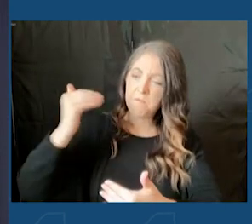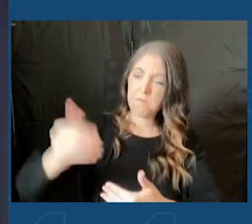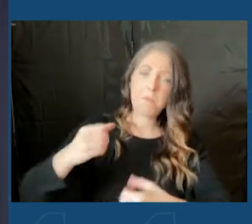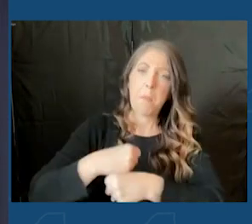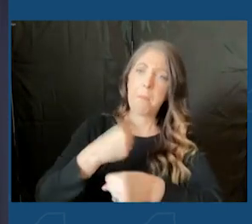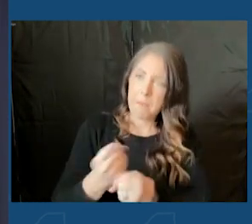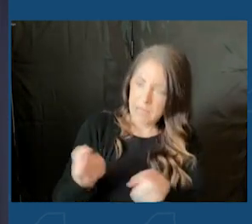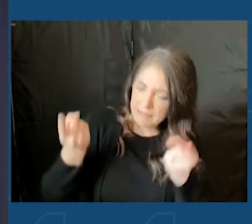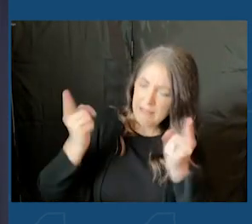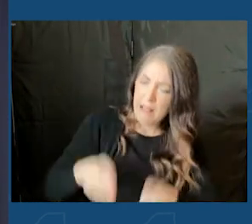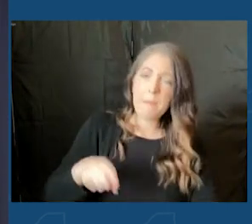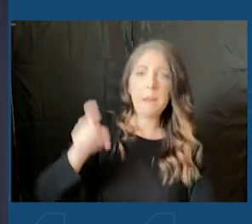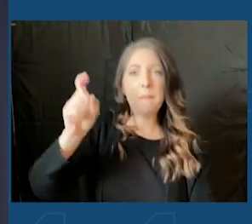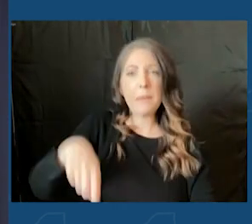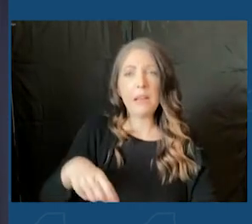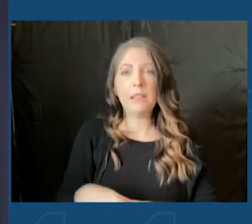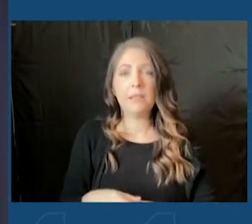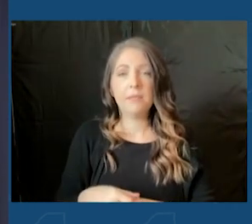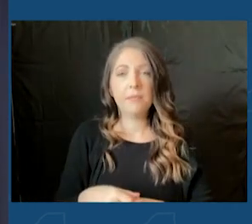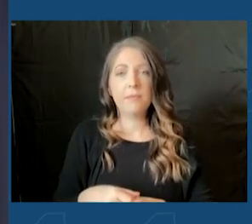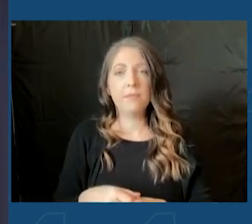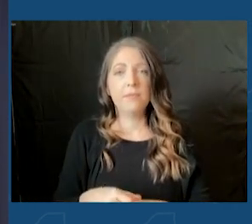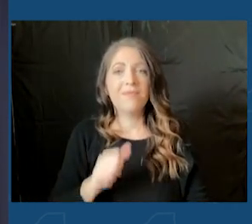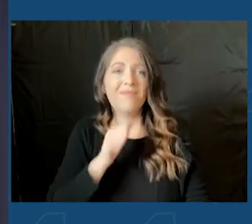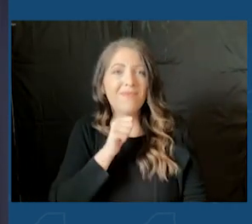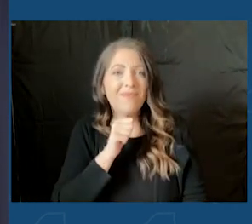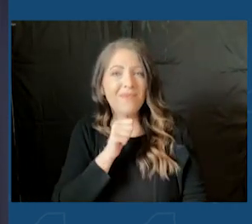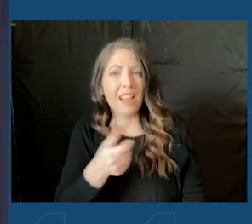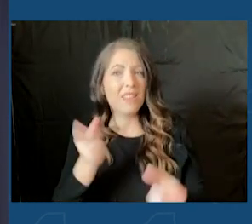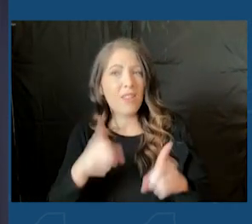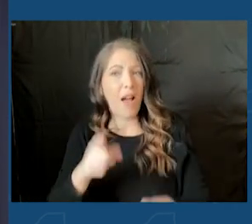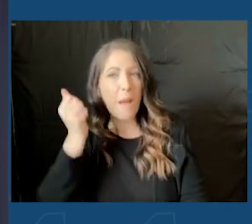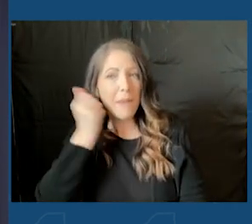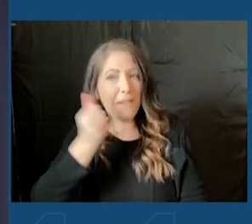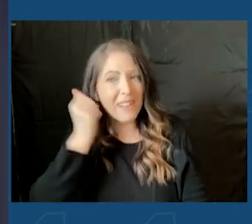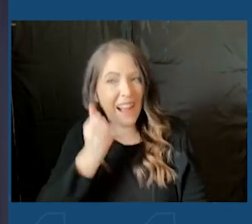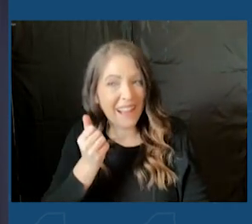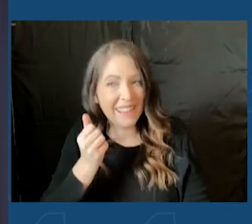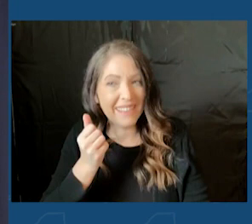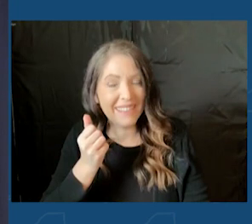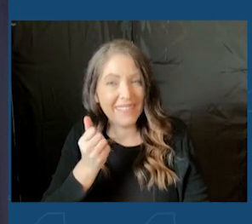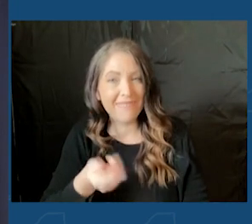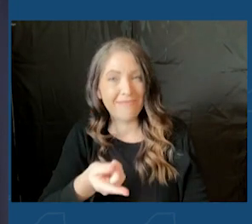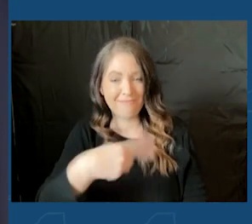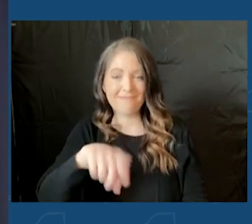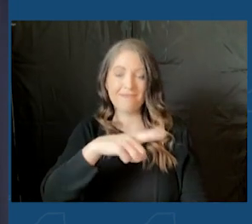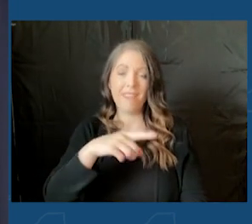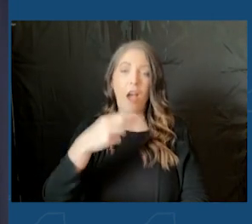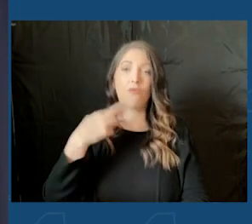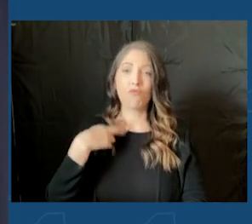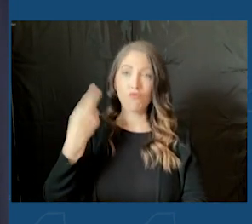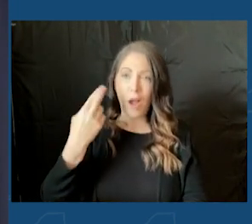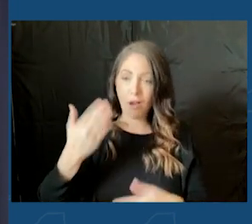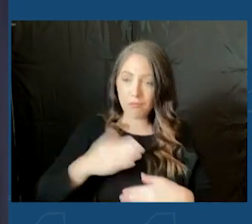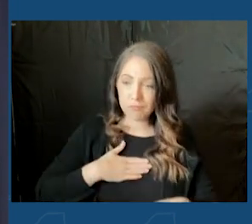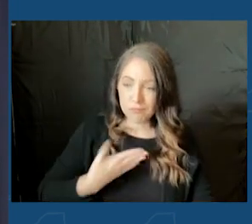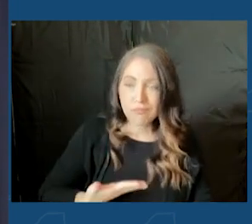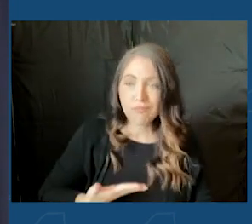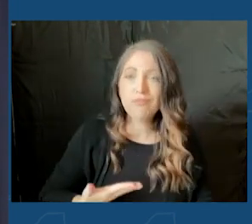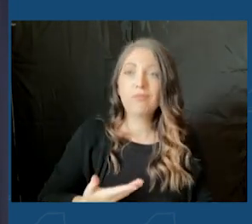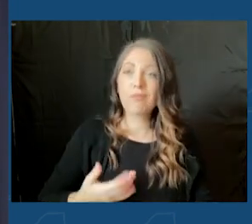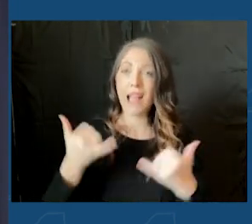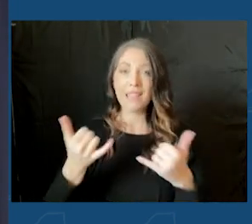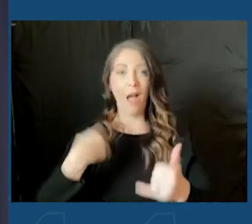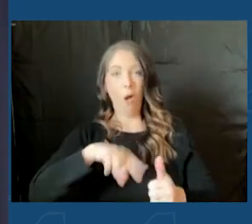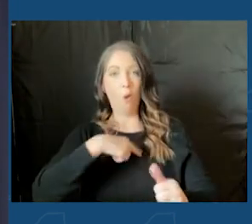happen. And that doesn't happen just any day. They took risks, and now we're going to prove that that was the right